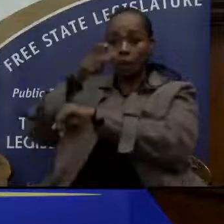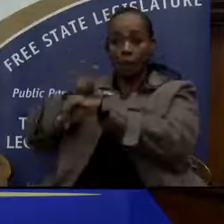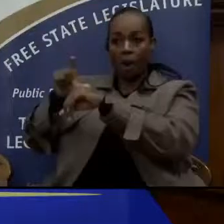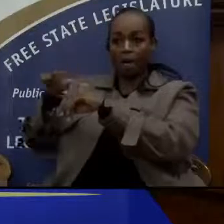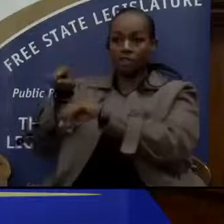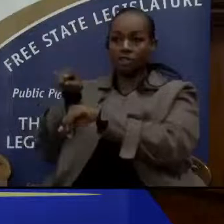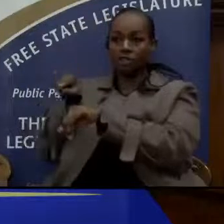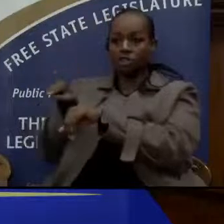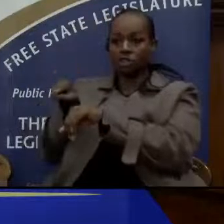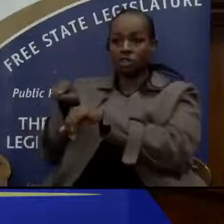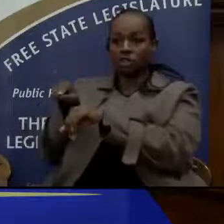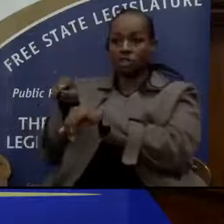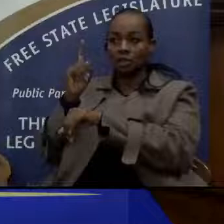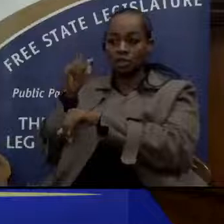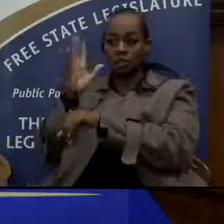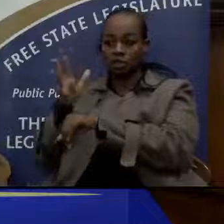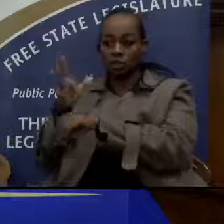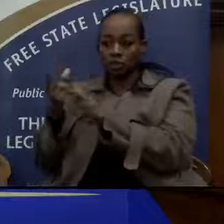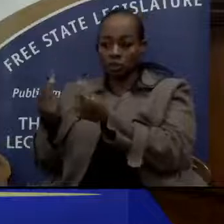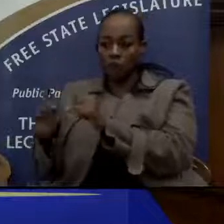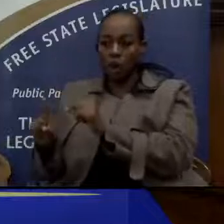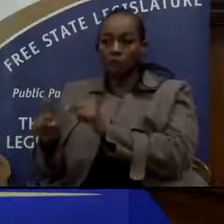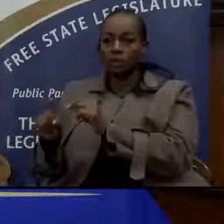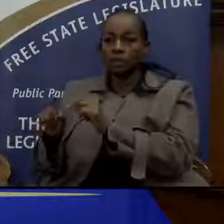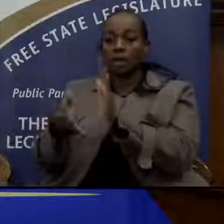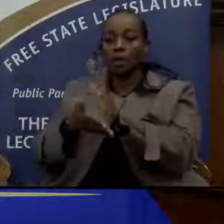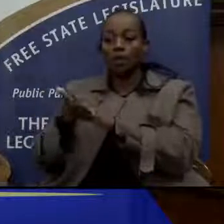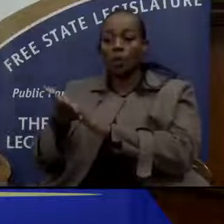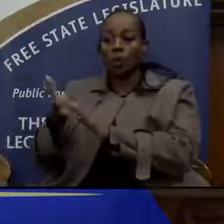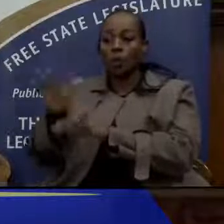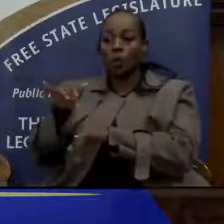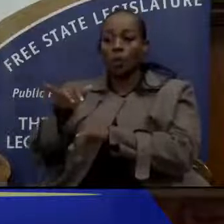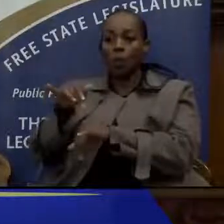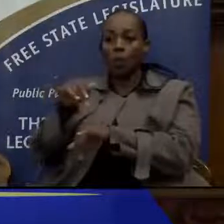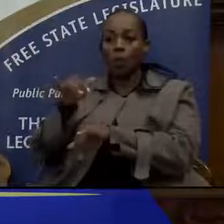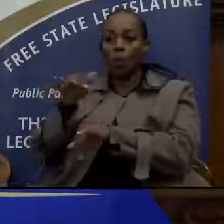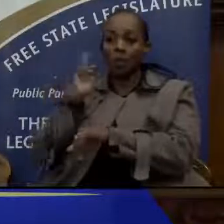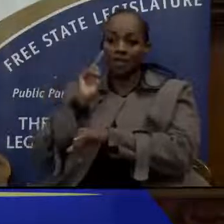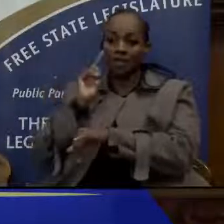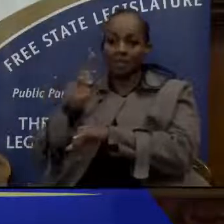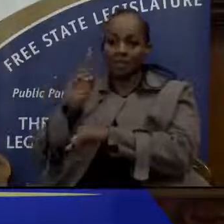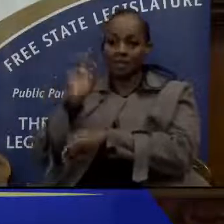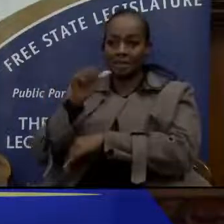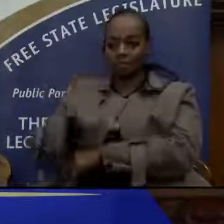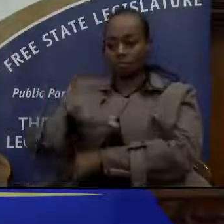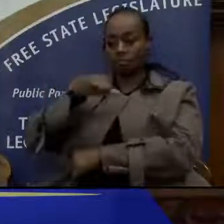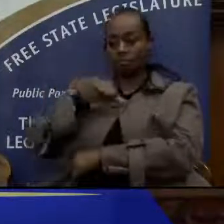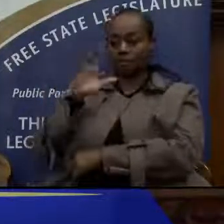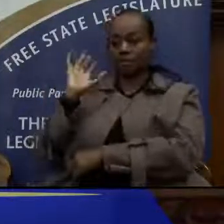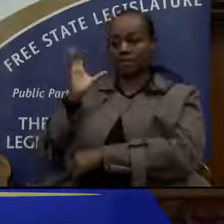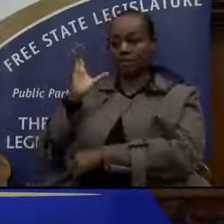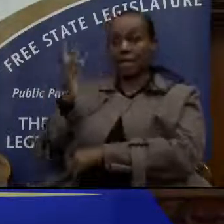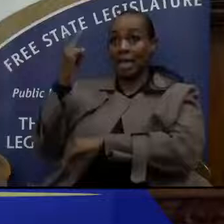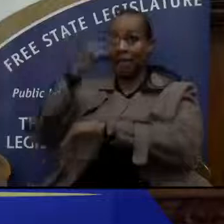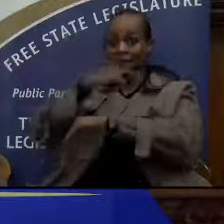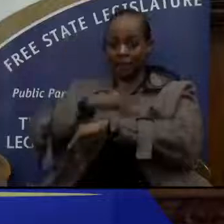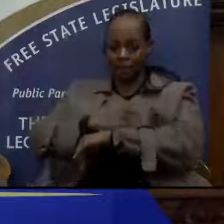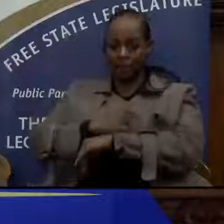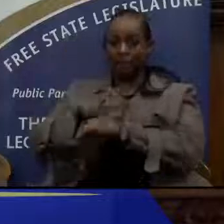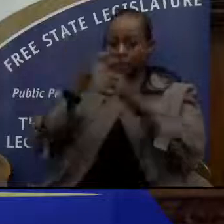those teachers are doing there, and go and see the pride of the Free State. We must have a day.